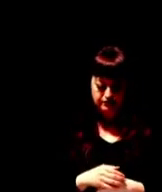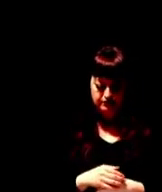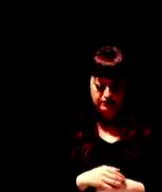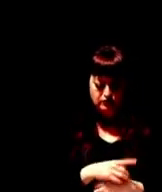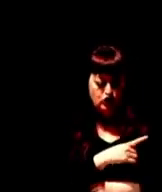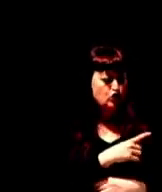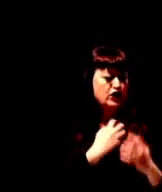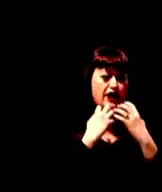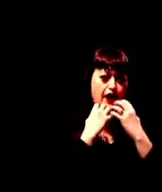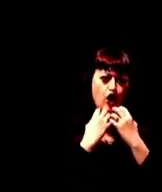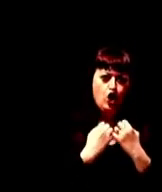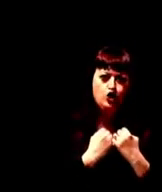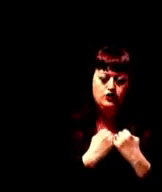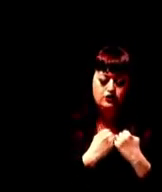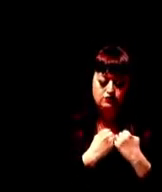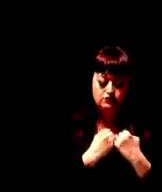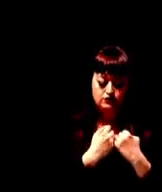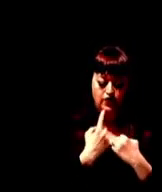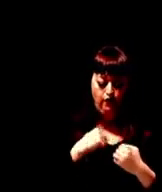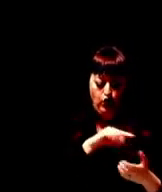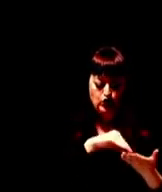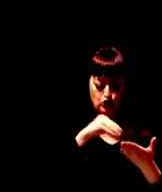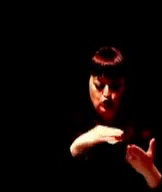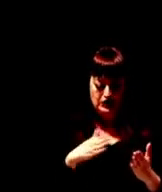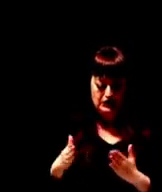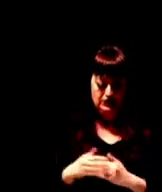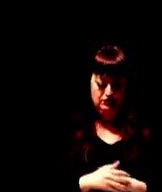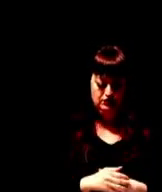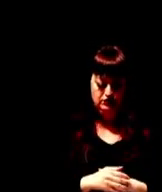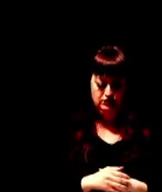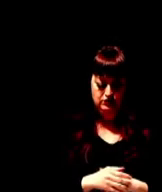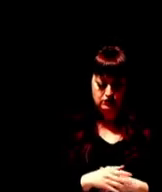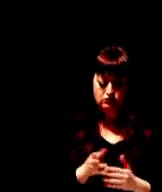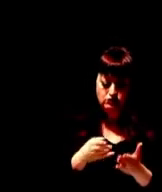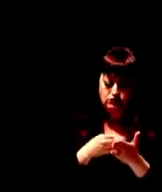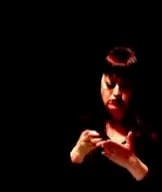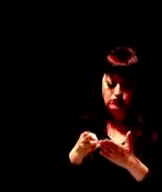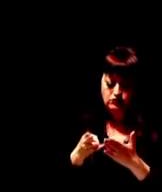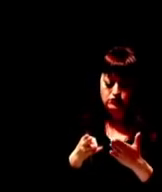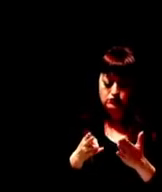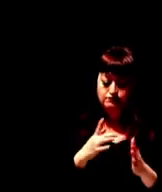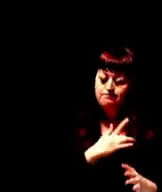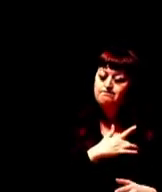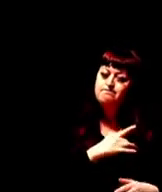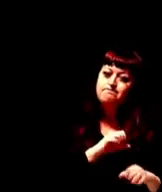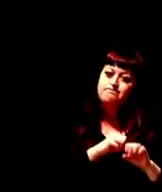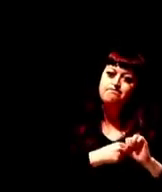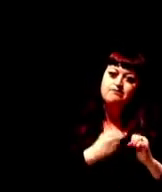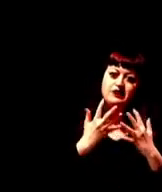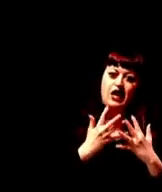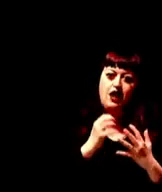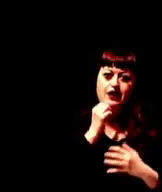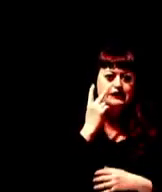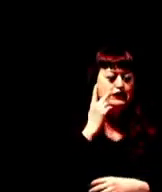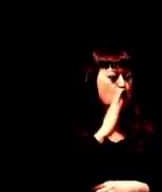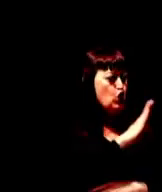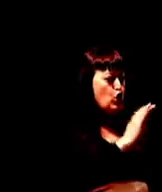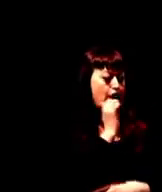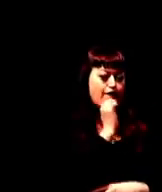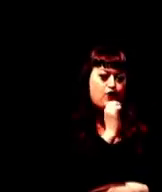so deeply for each of her students. Truth be told, my heart breaks knowing that I won't see her every